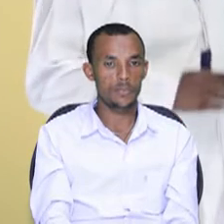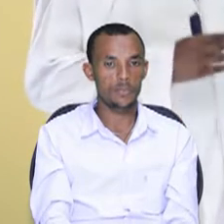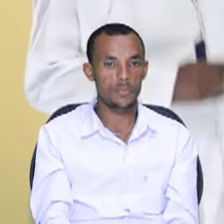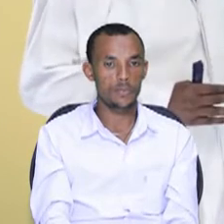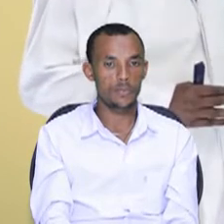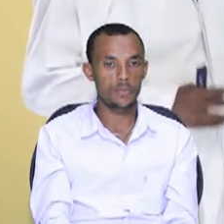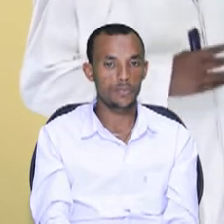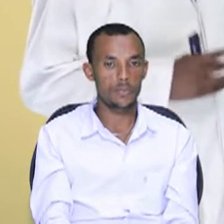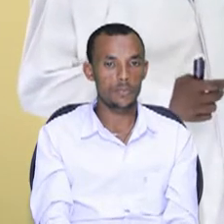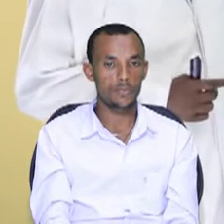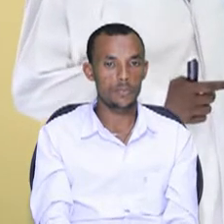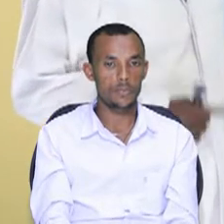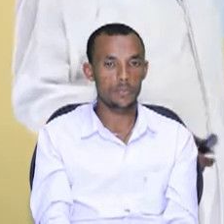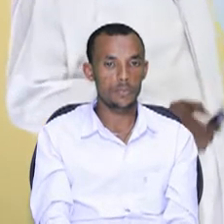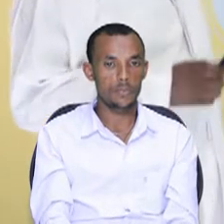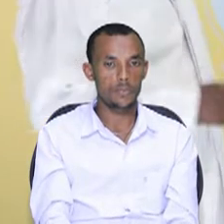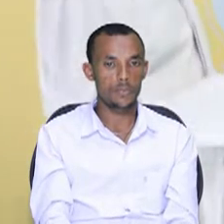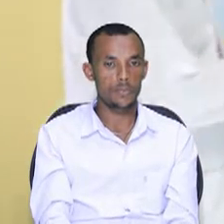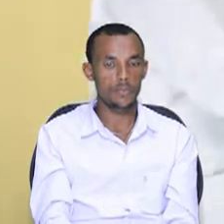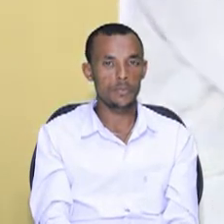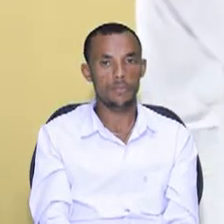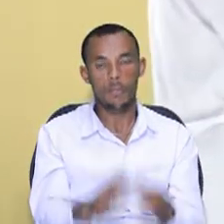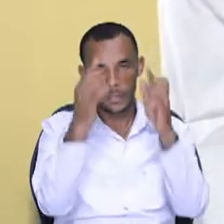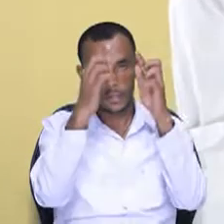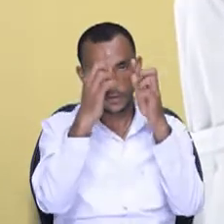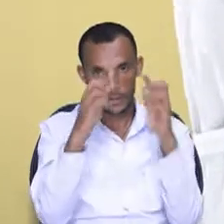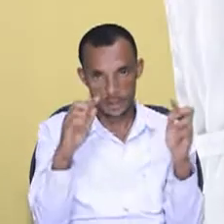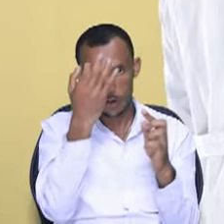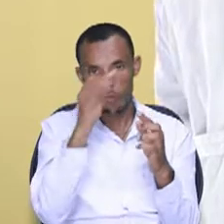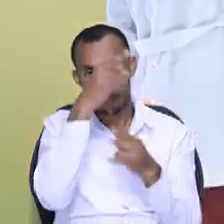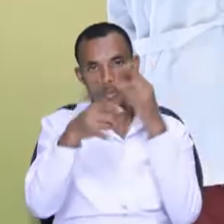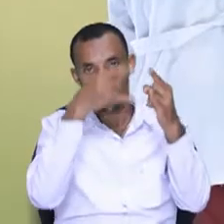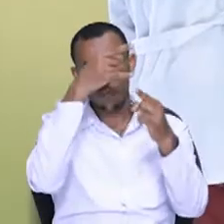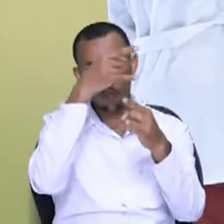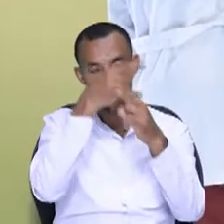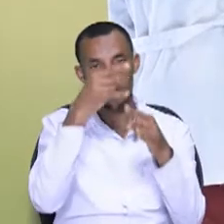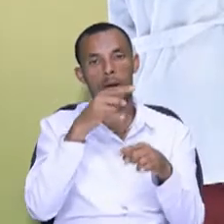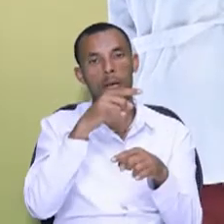into periods and groups. Periods.